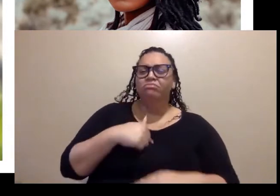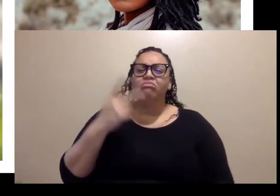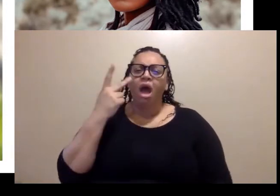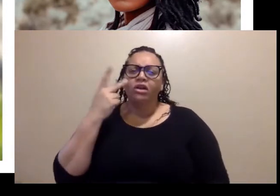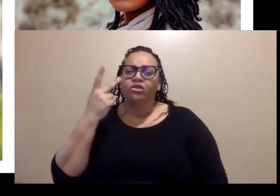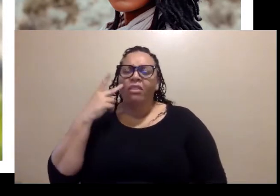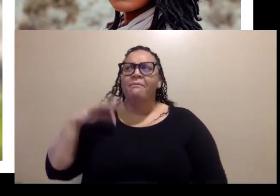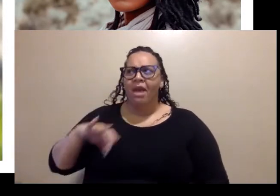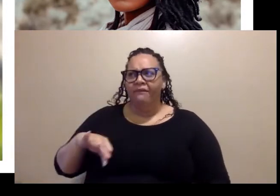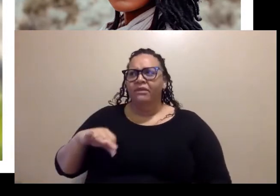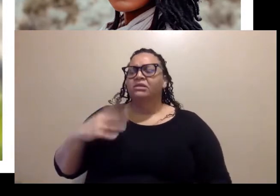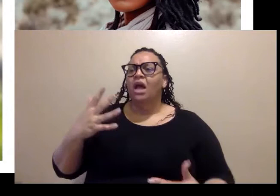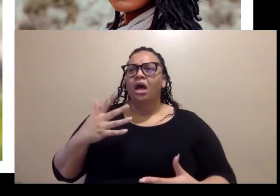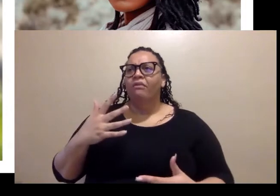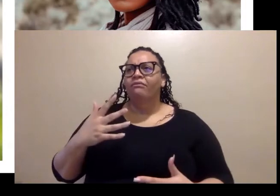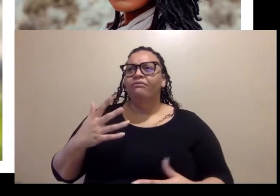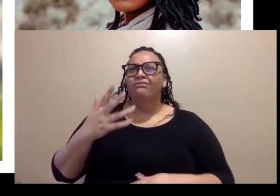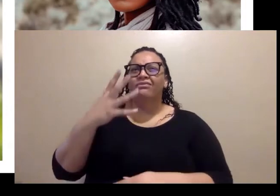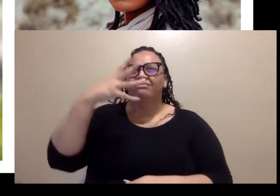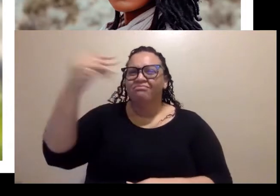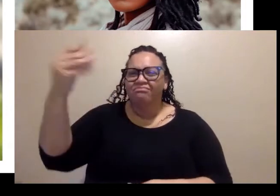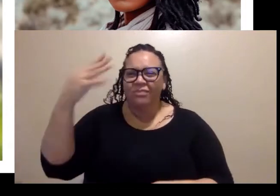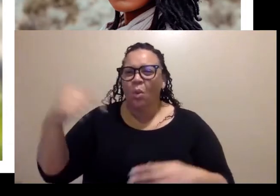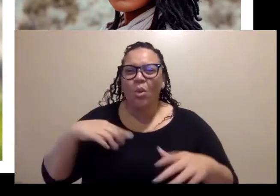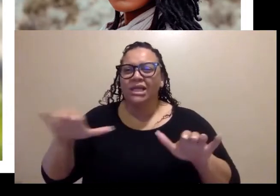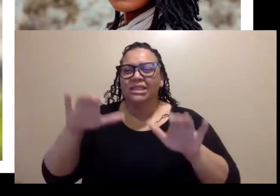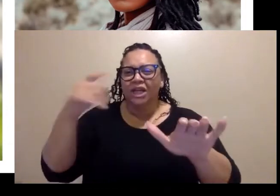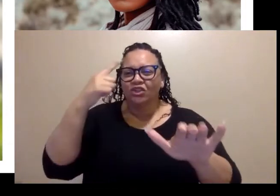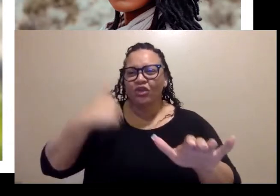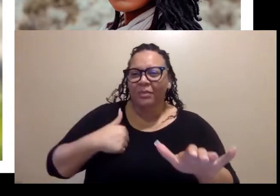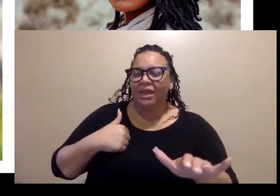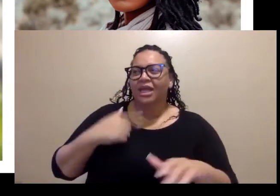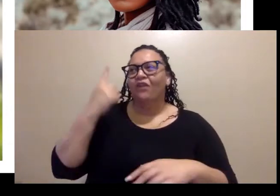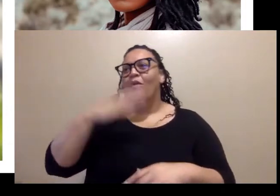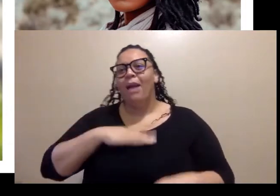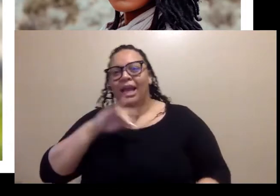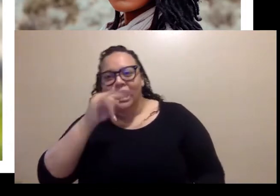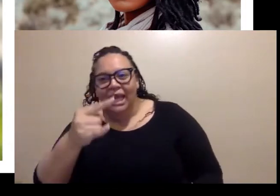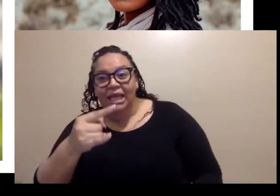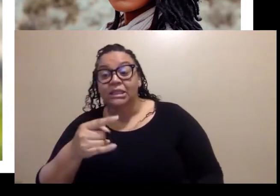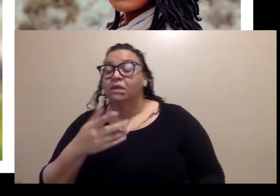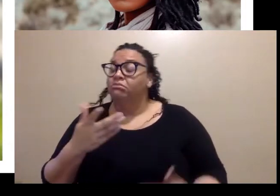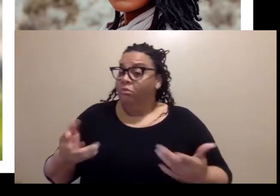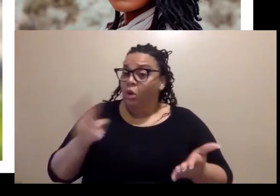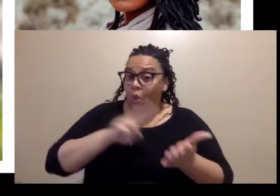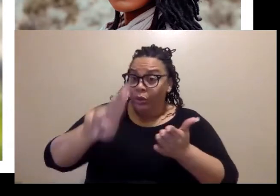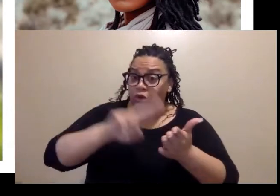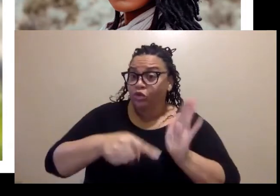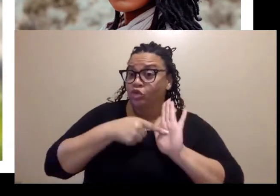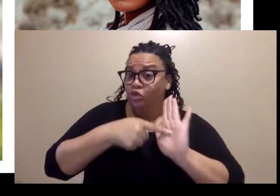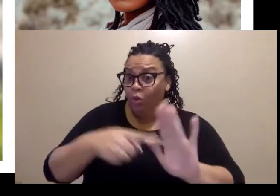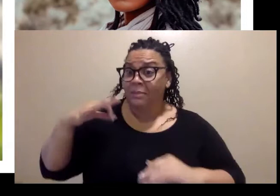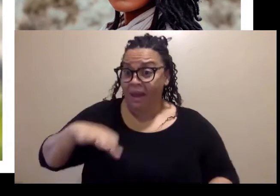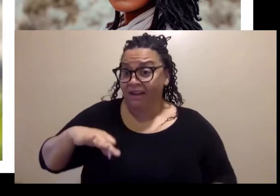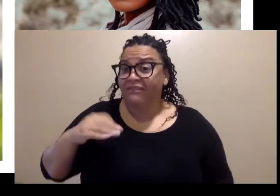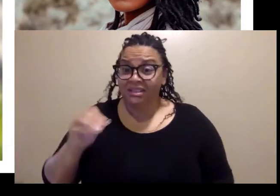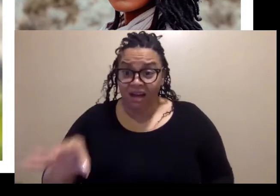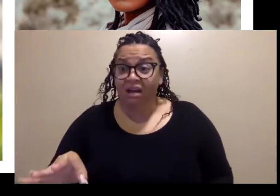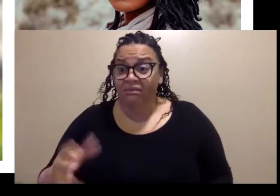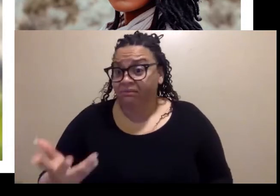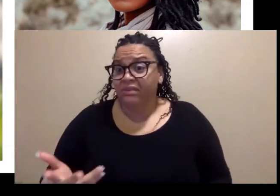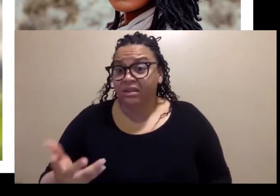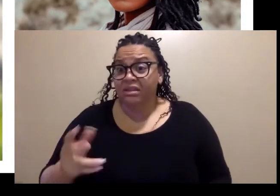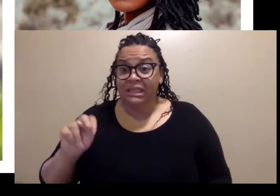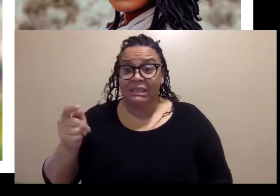nature did for me in terms of that and what it does for my kids. I see it. Research shows the benefits that there's